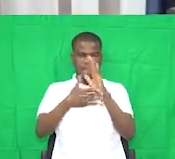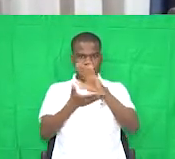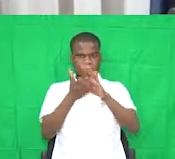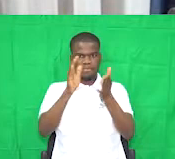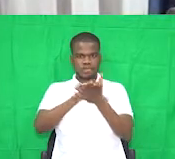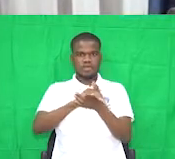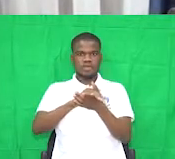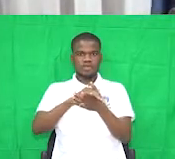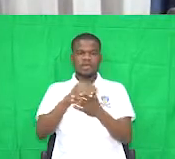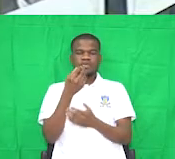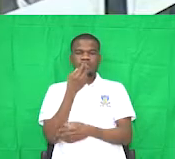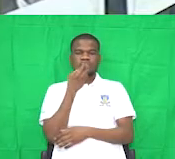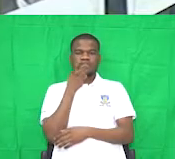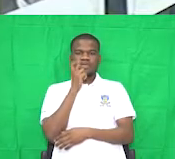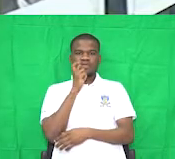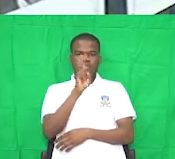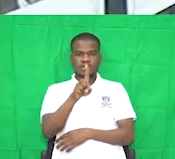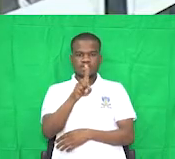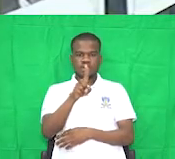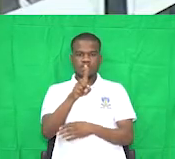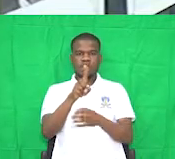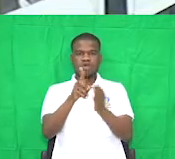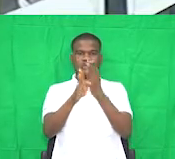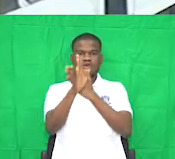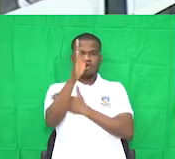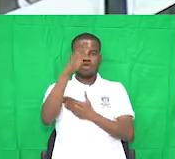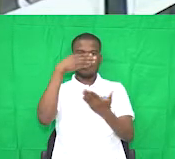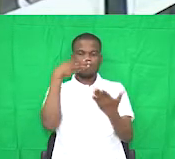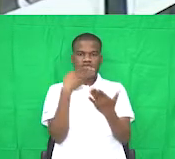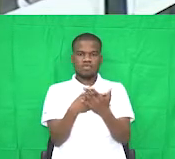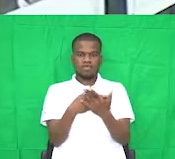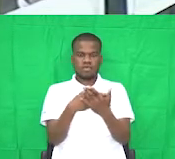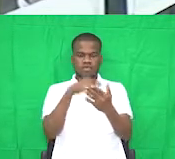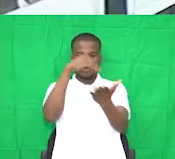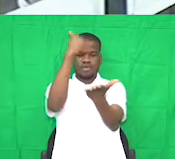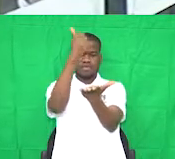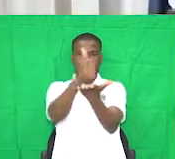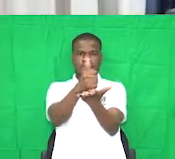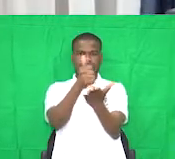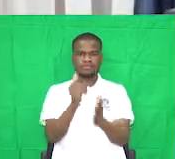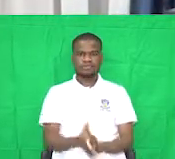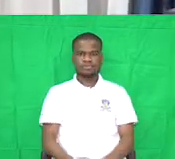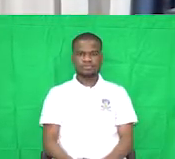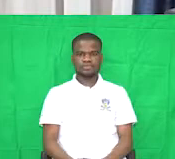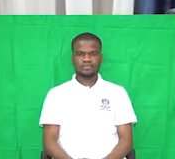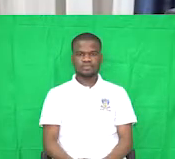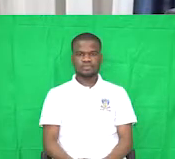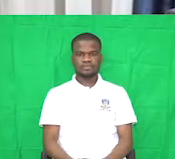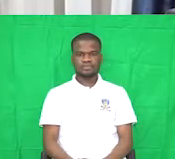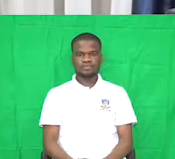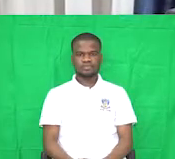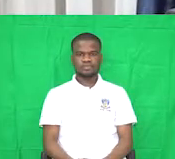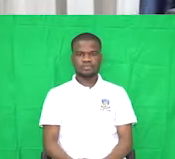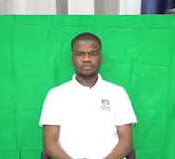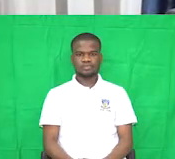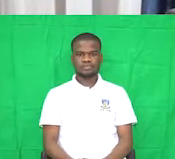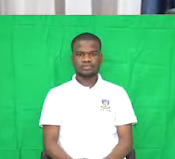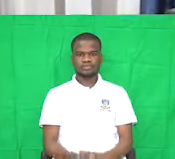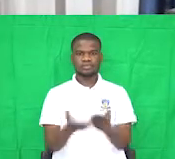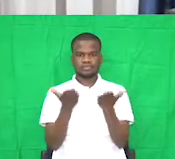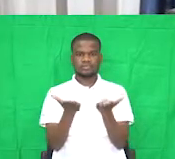worthily declare his holy gospel. Amen. Please